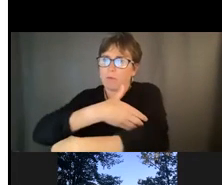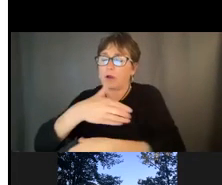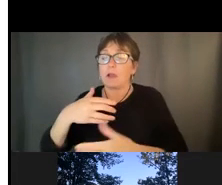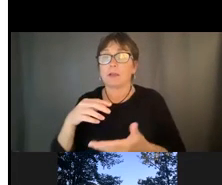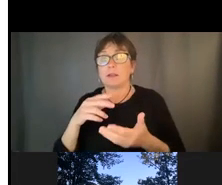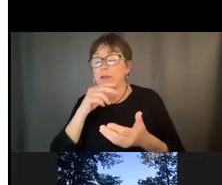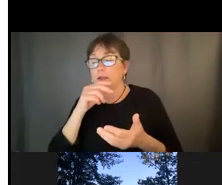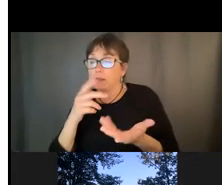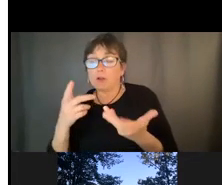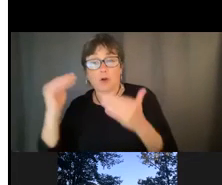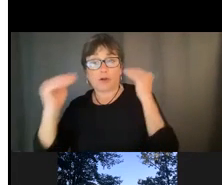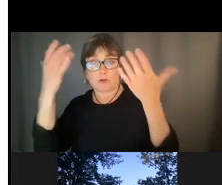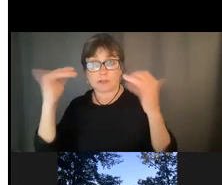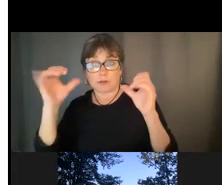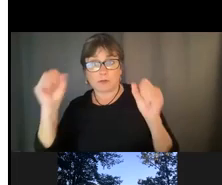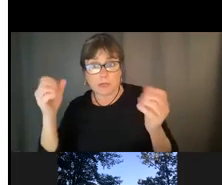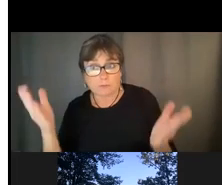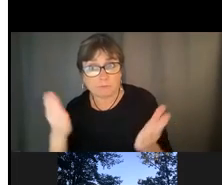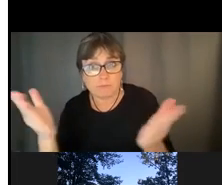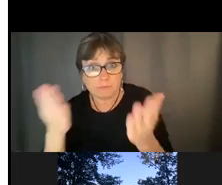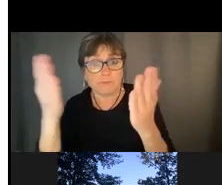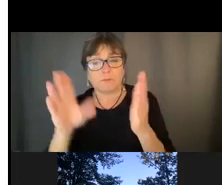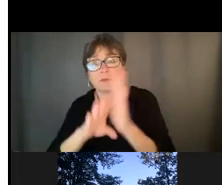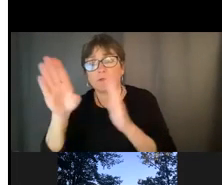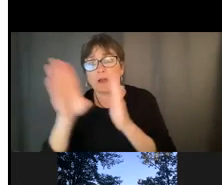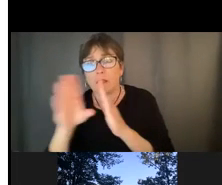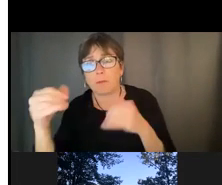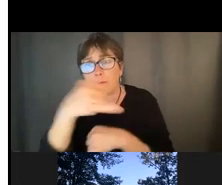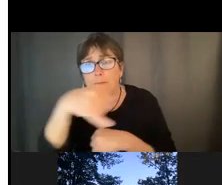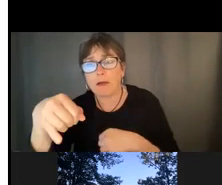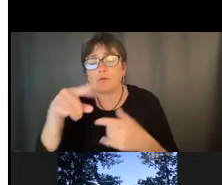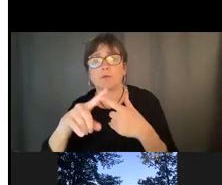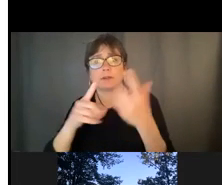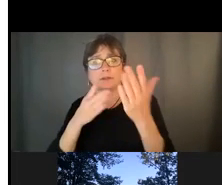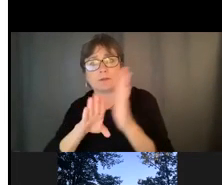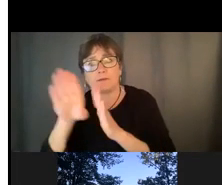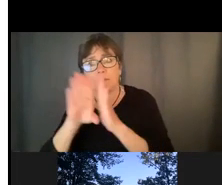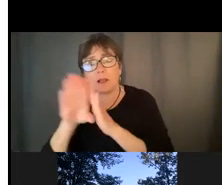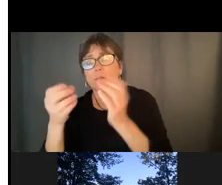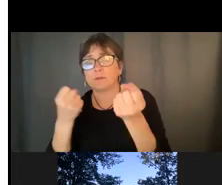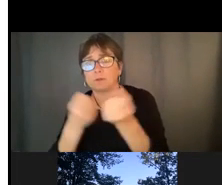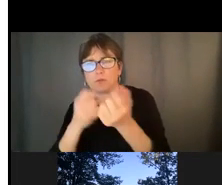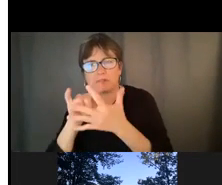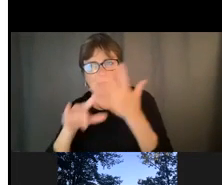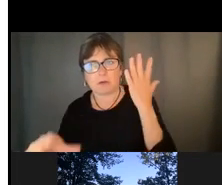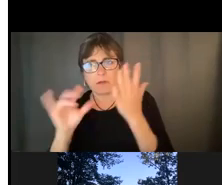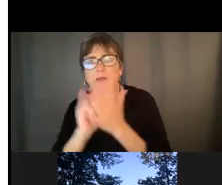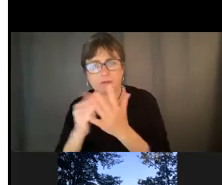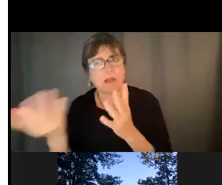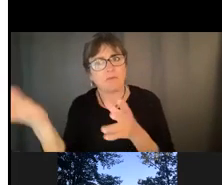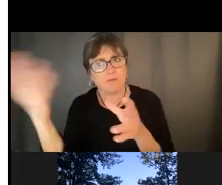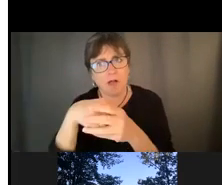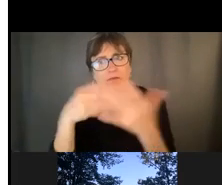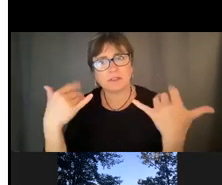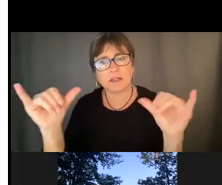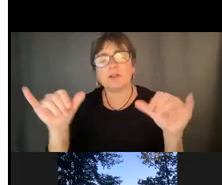happening or develop boundaries and supports, but it does mean that adults are kind of working with